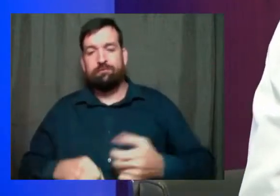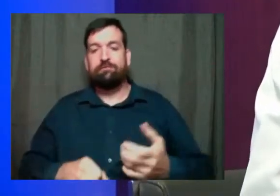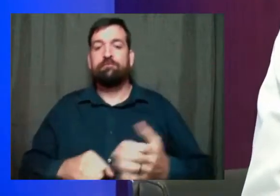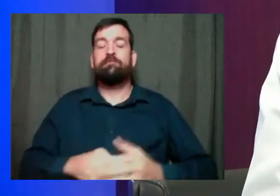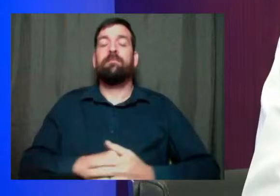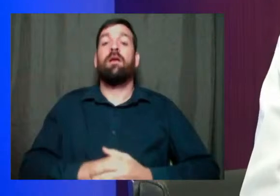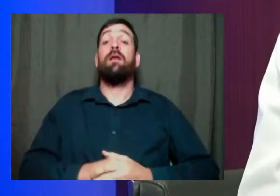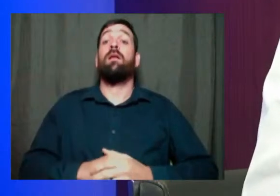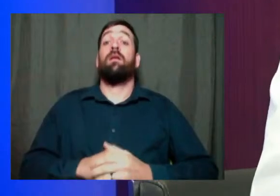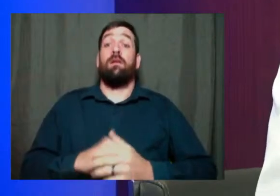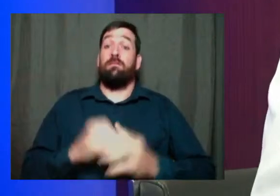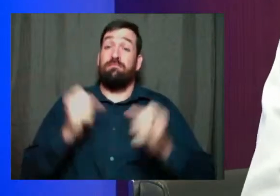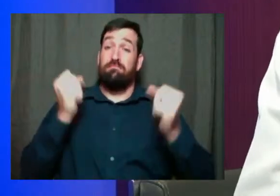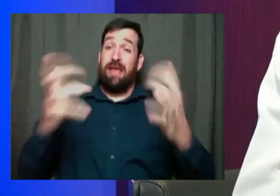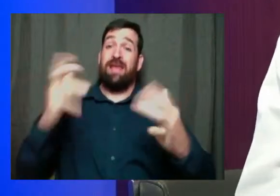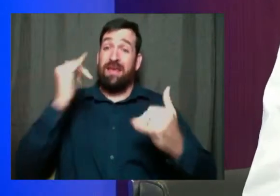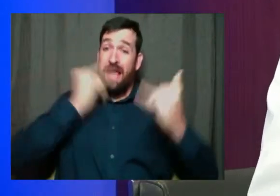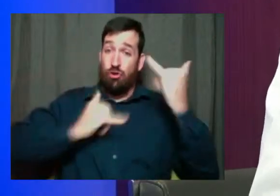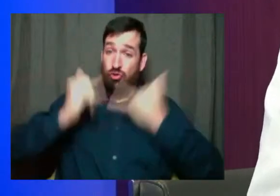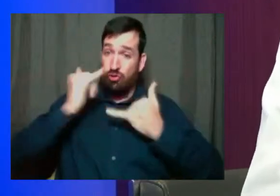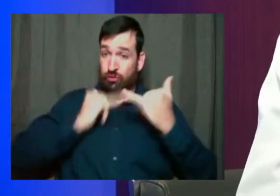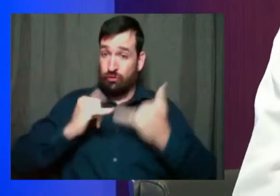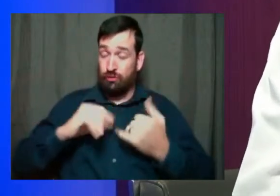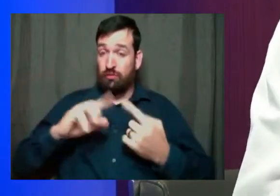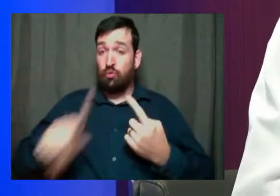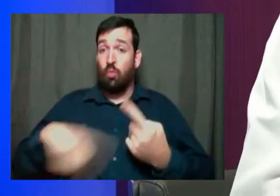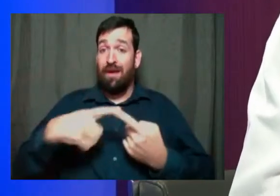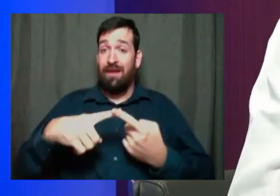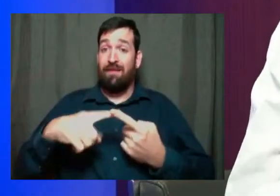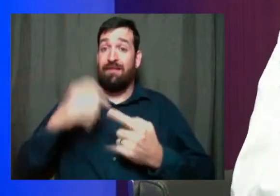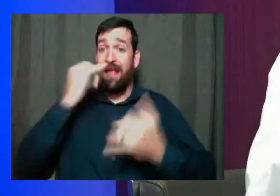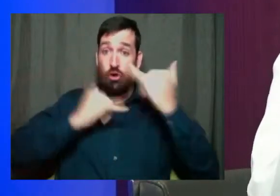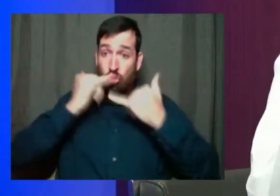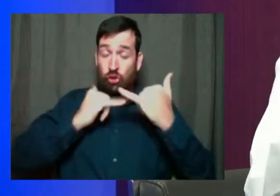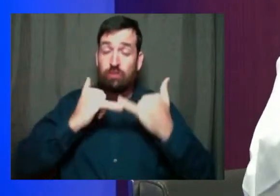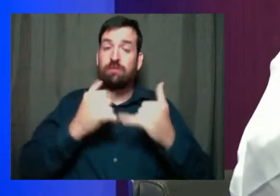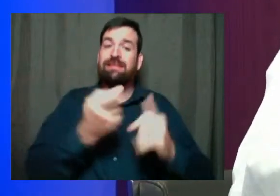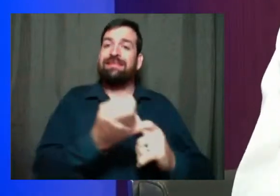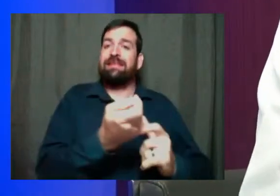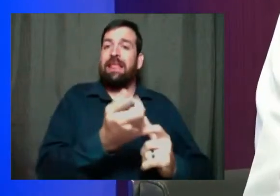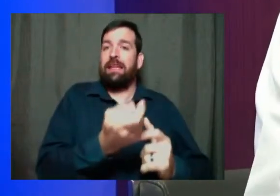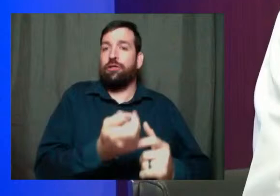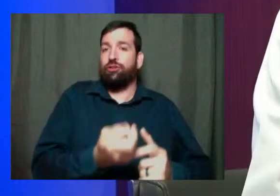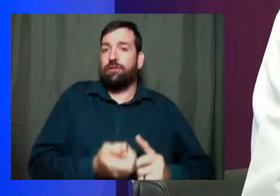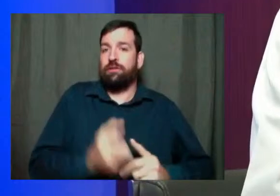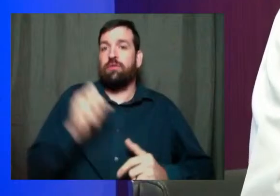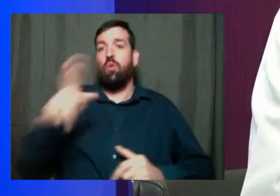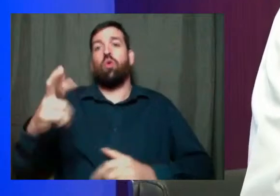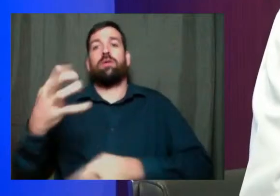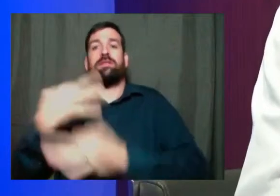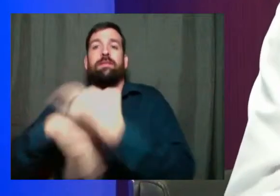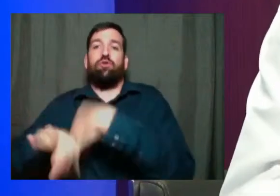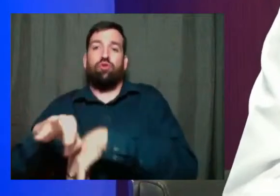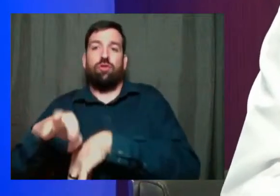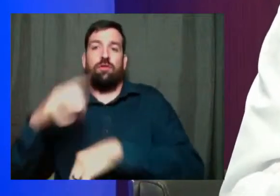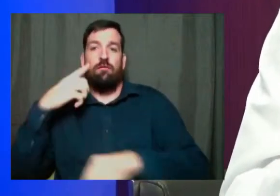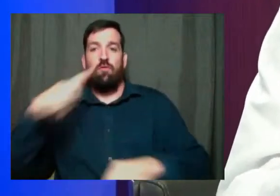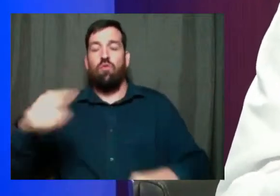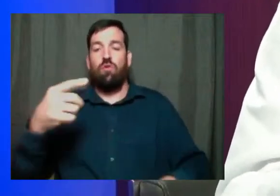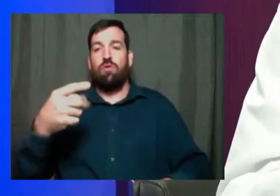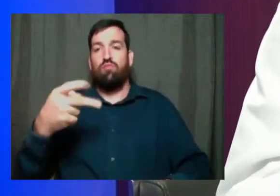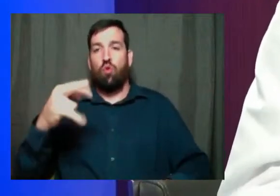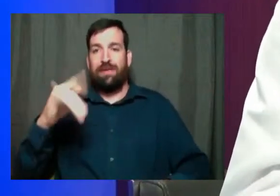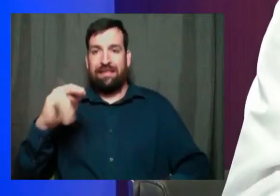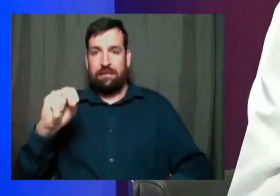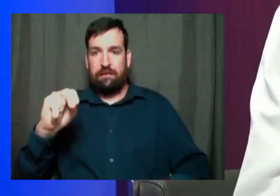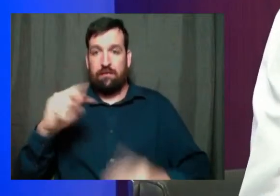lot of errors. And when those errors occur, there are these substitutions or deletions in these proteins that make the virus. And so it replicates, but it